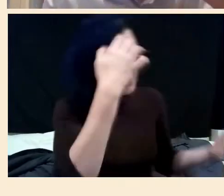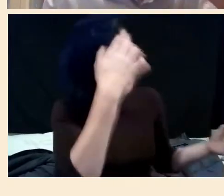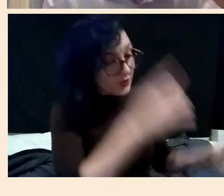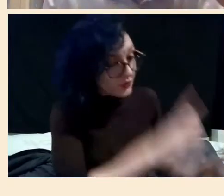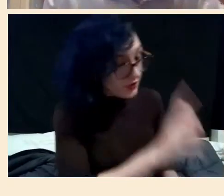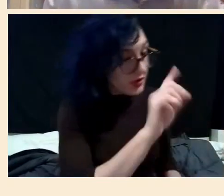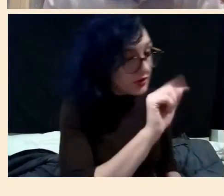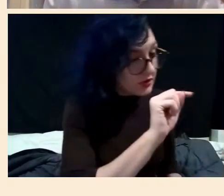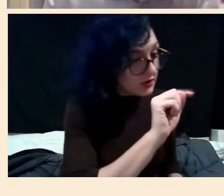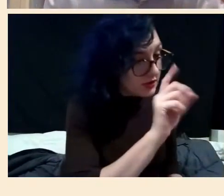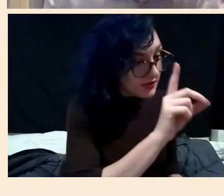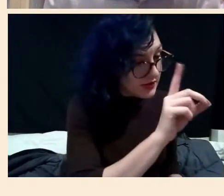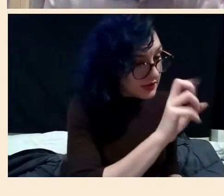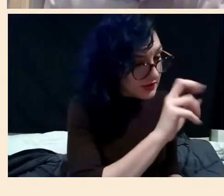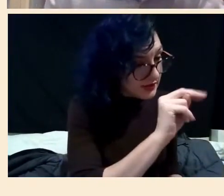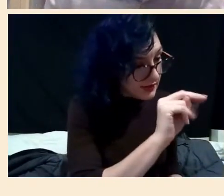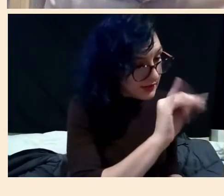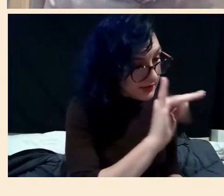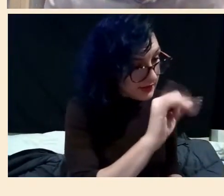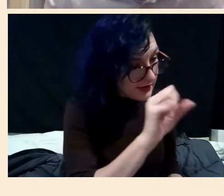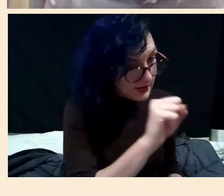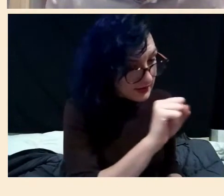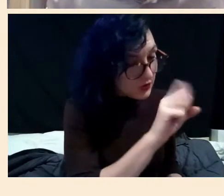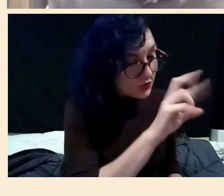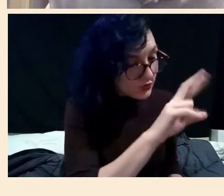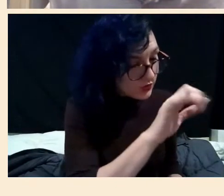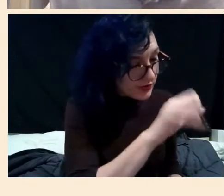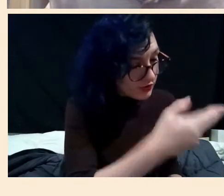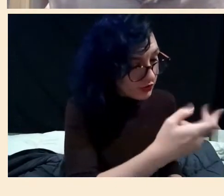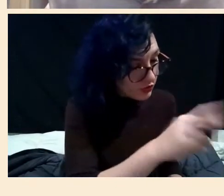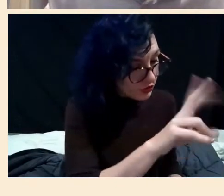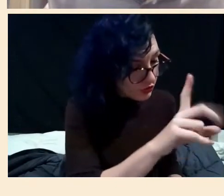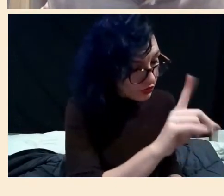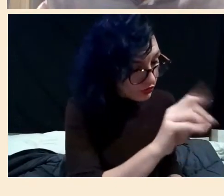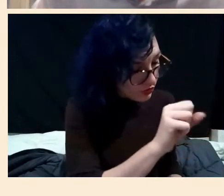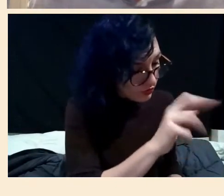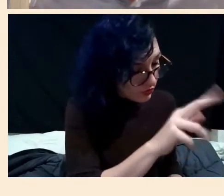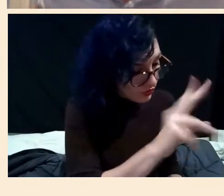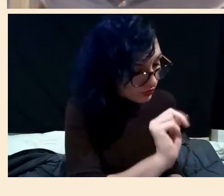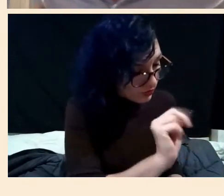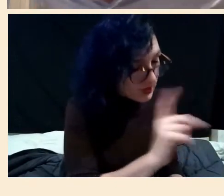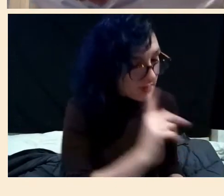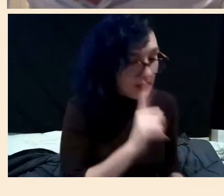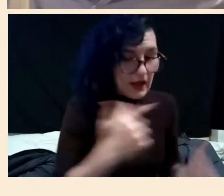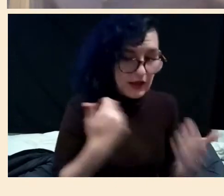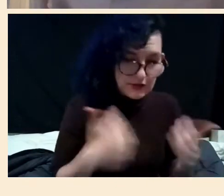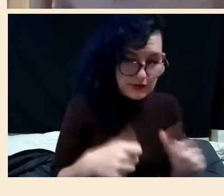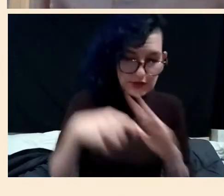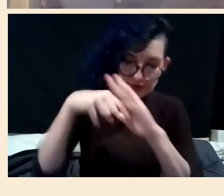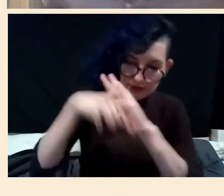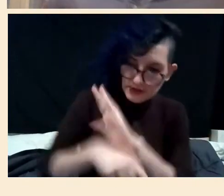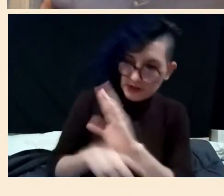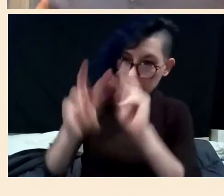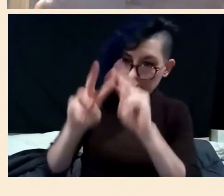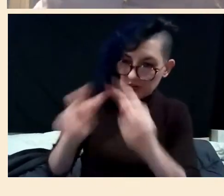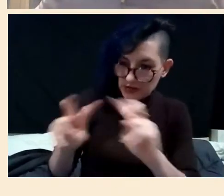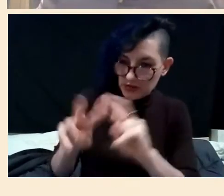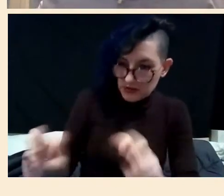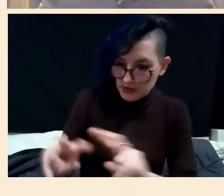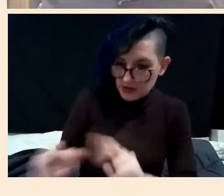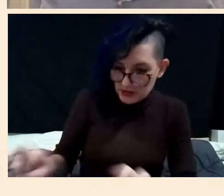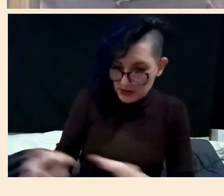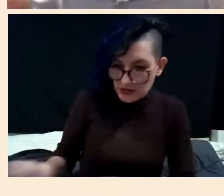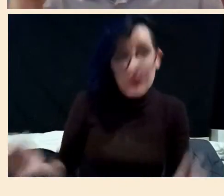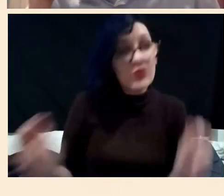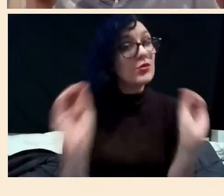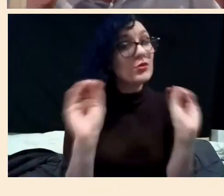him and delving into it as much as I could, I believe him when he says there's very little fraud found, and we have a really